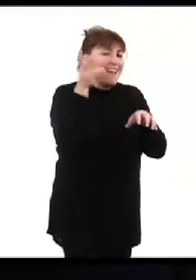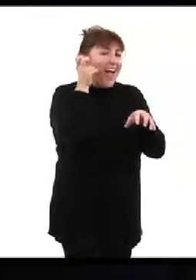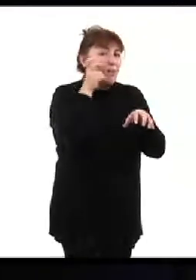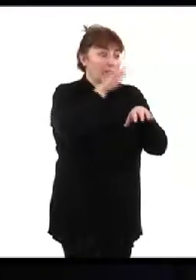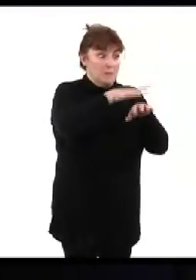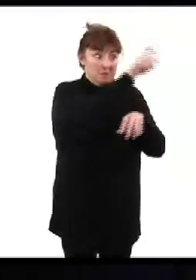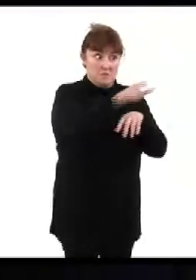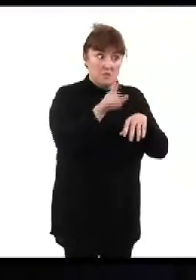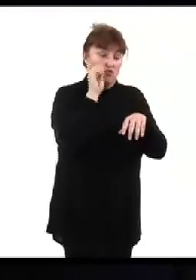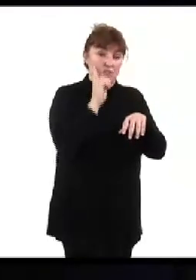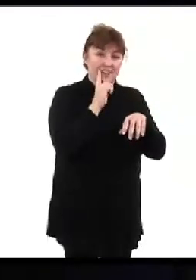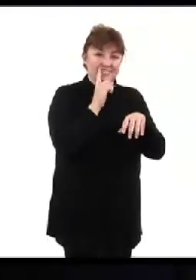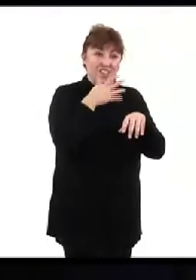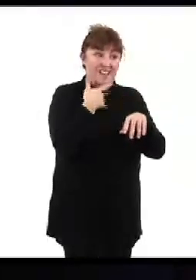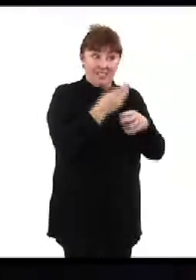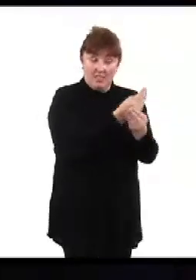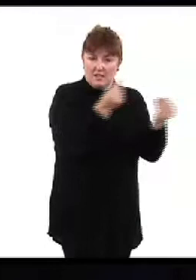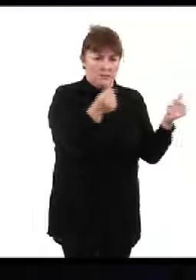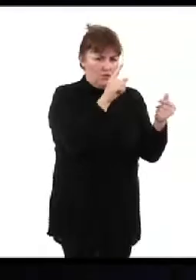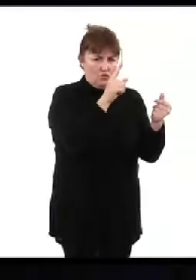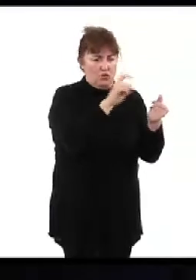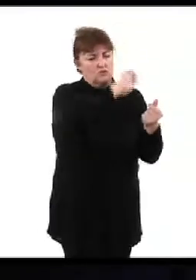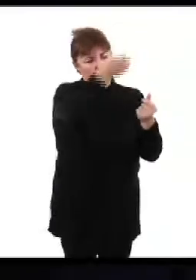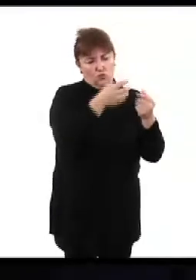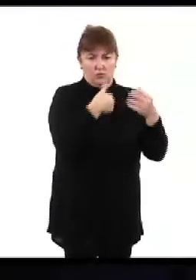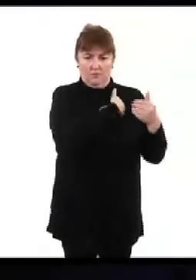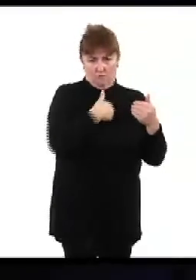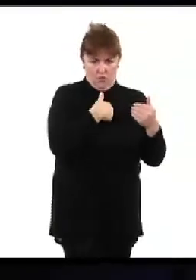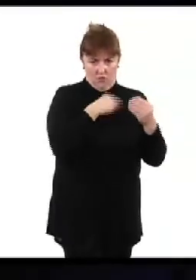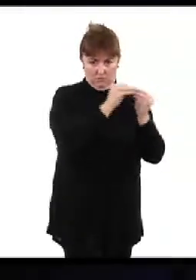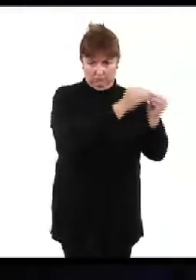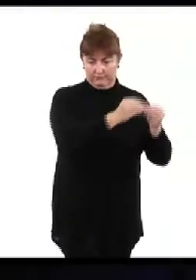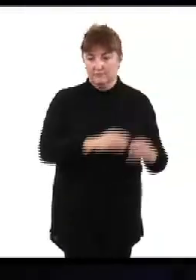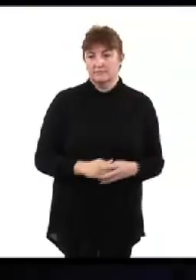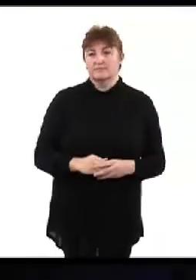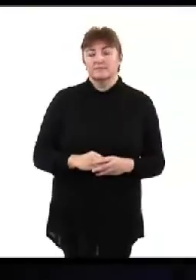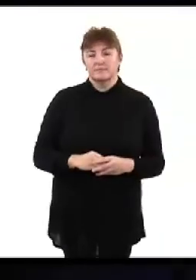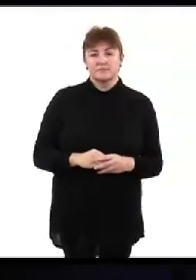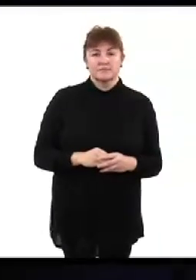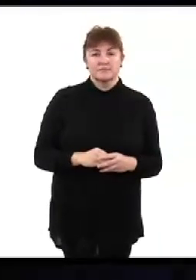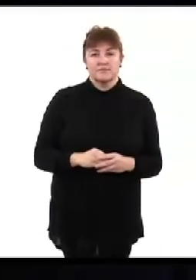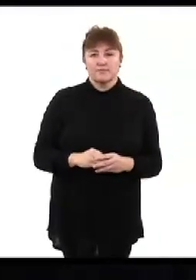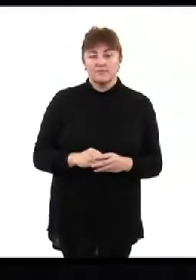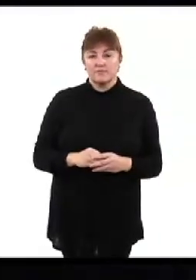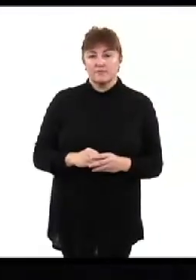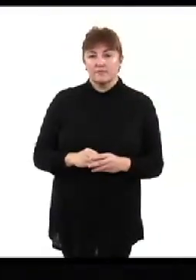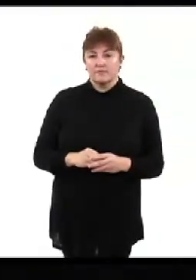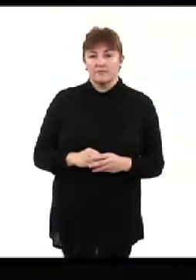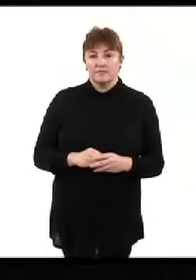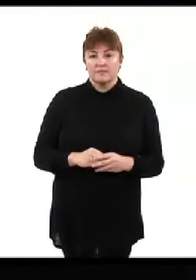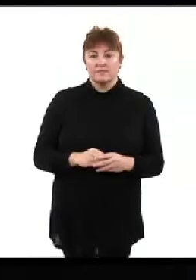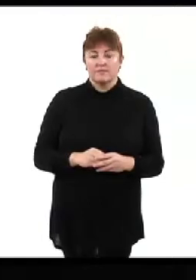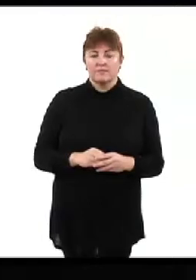don't disappear for deaf individuals. They become used for other processes.